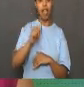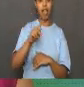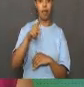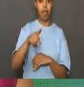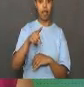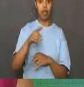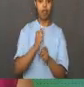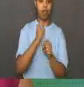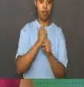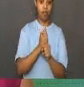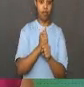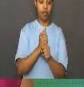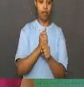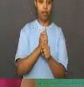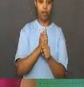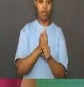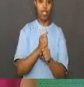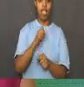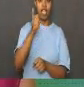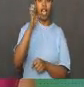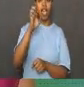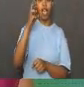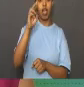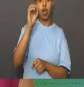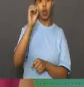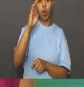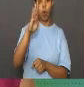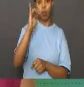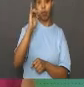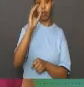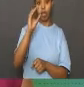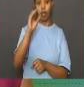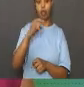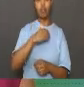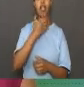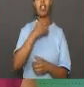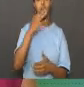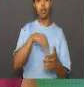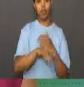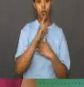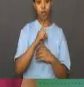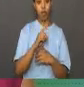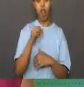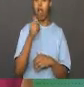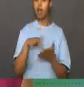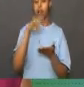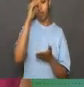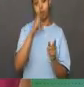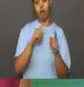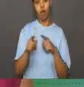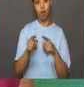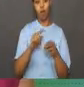ATP production in aerobic respiration. We also learned